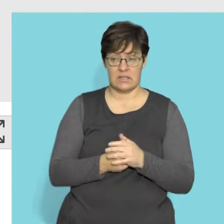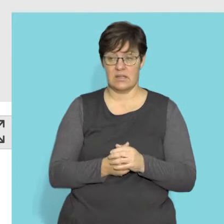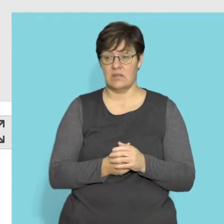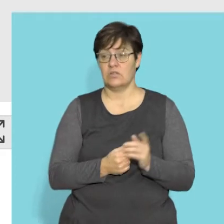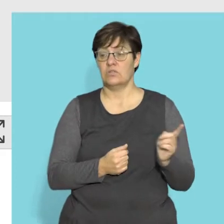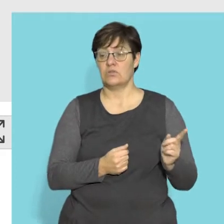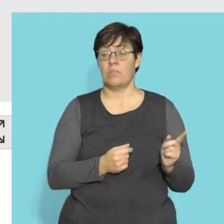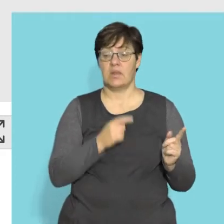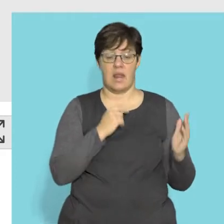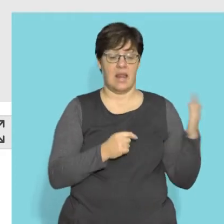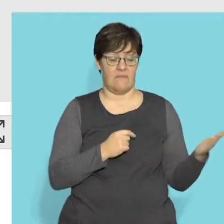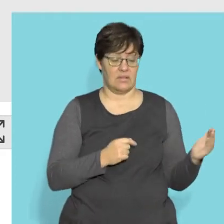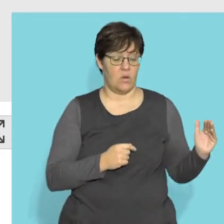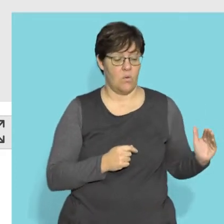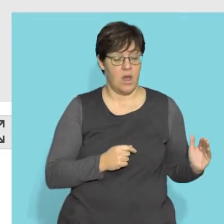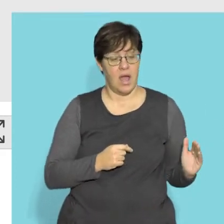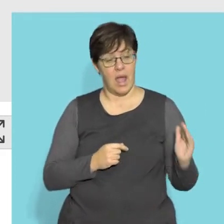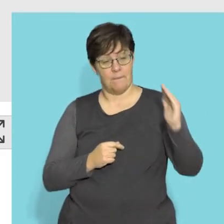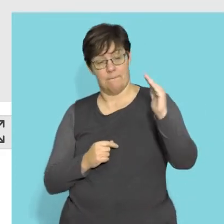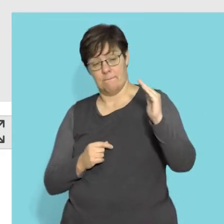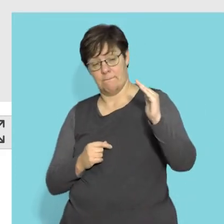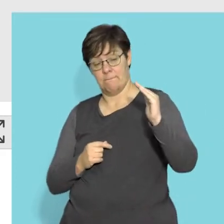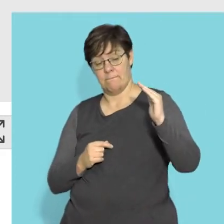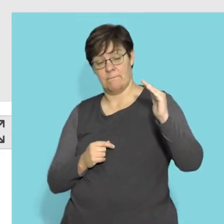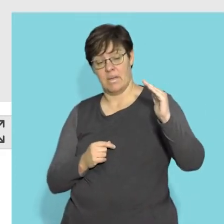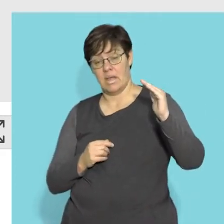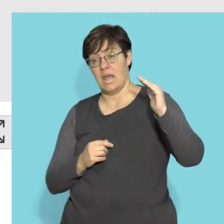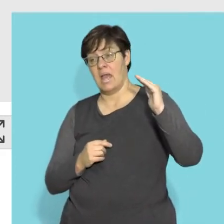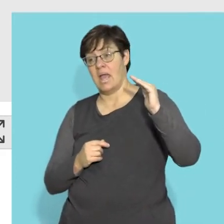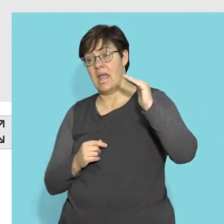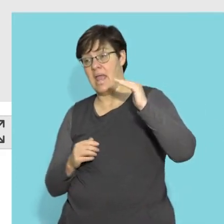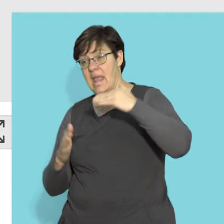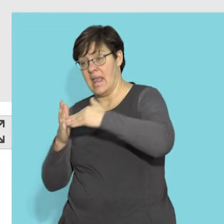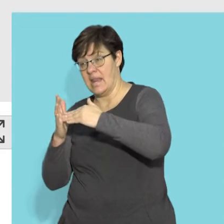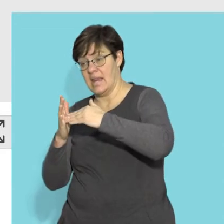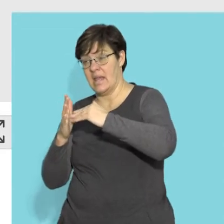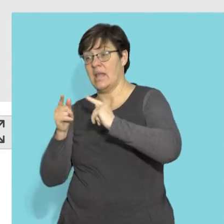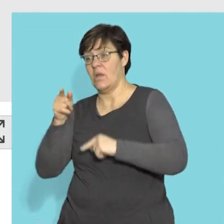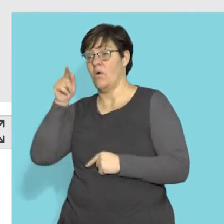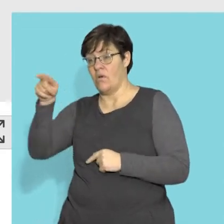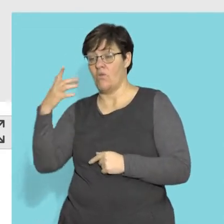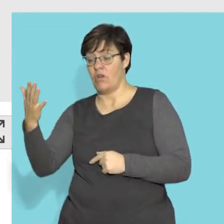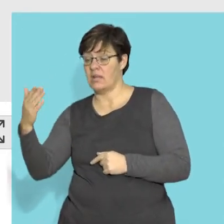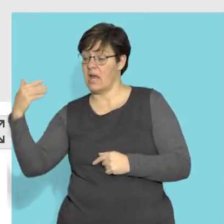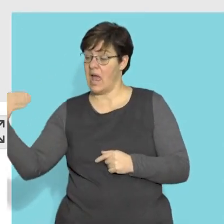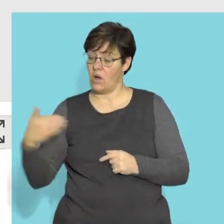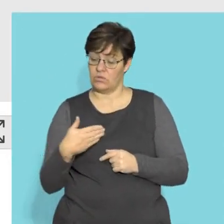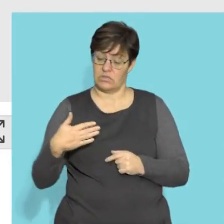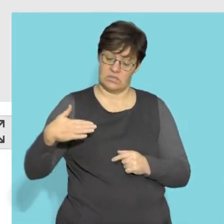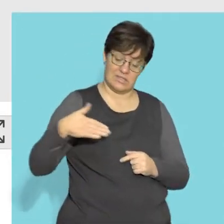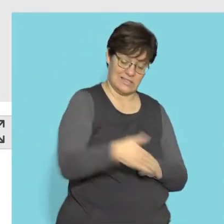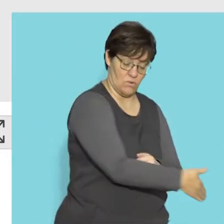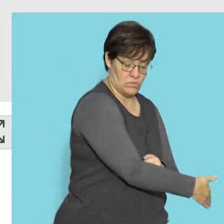the left-hand side of this armature, moving upwards, it's moving into the board. On the right-hand side, it's moving